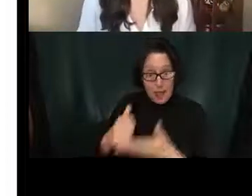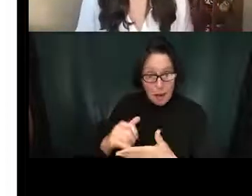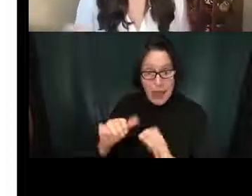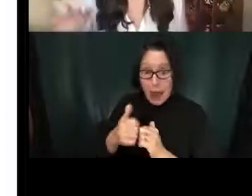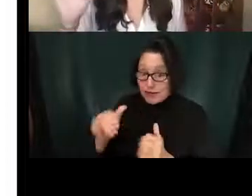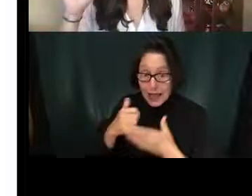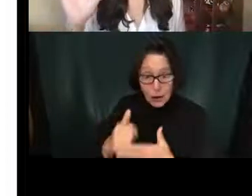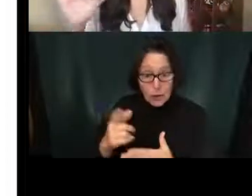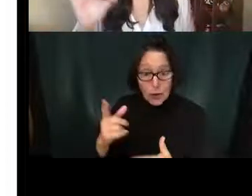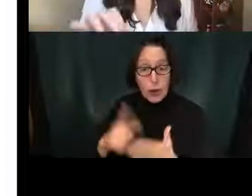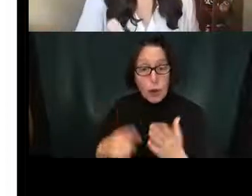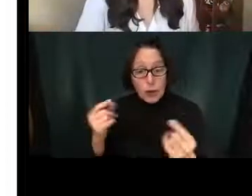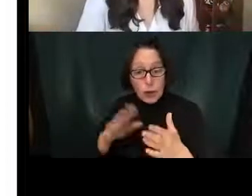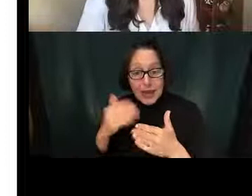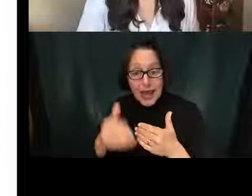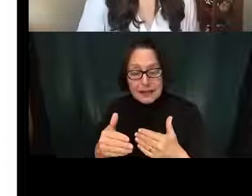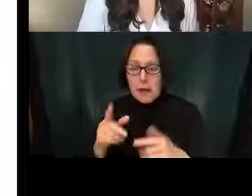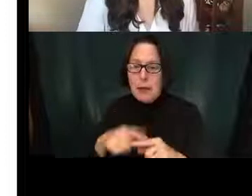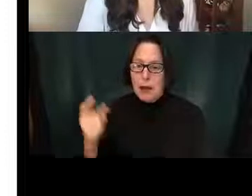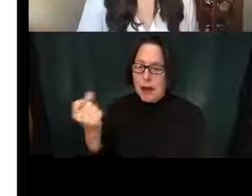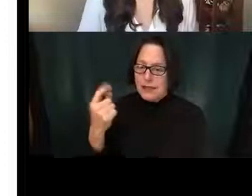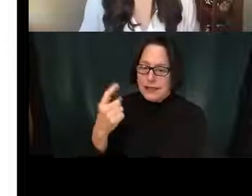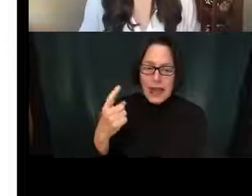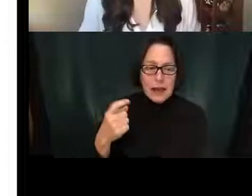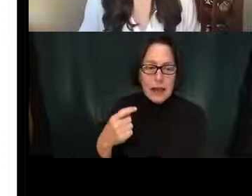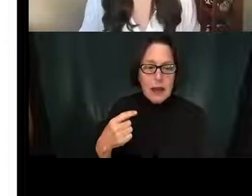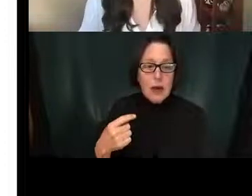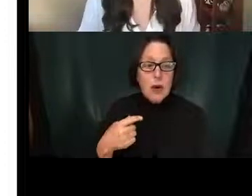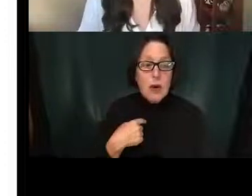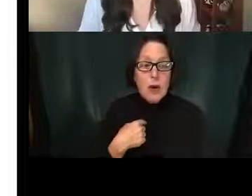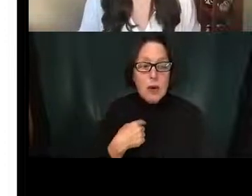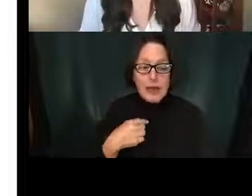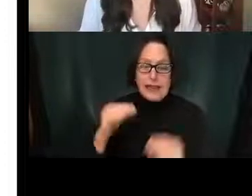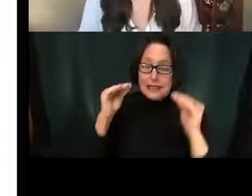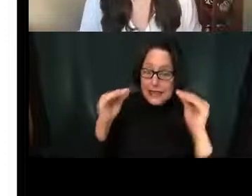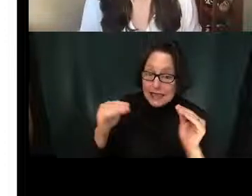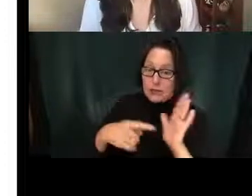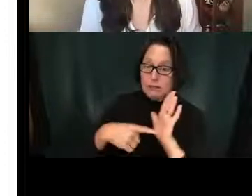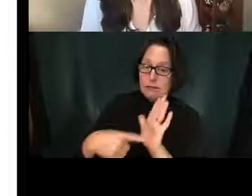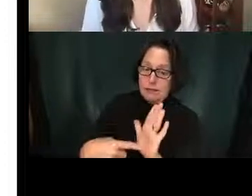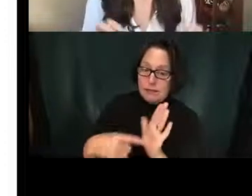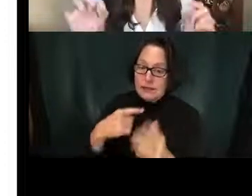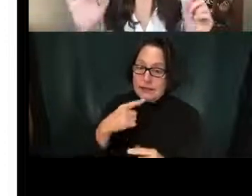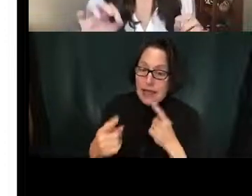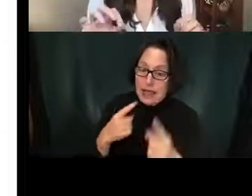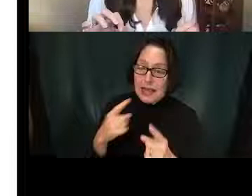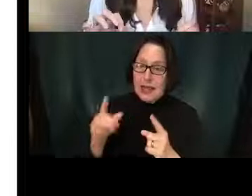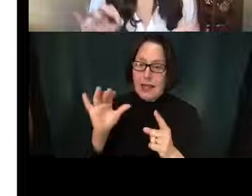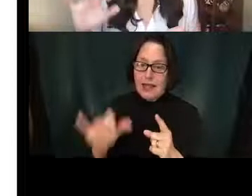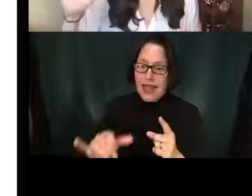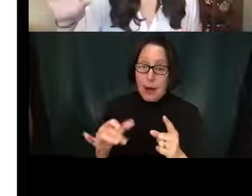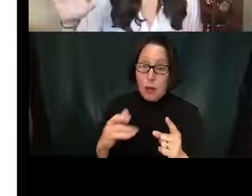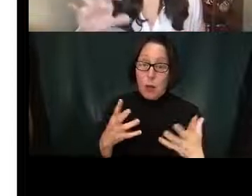going to do? Our default, though, is to jump into this directive, teaching, demonstrating, or more telling mode, when in